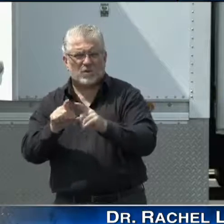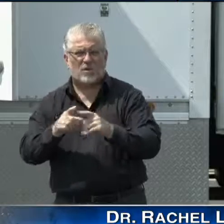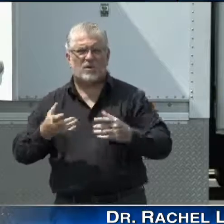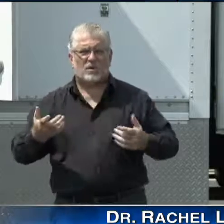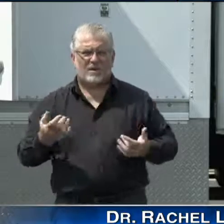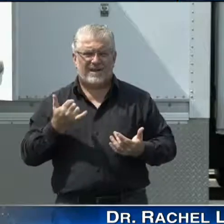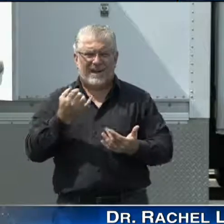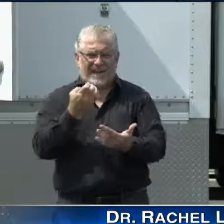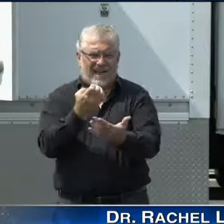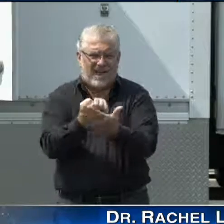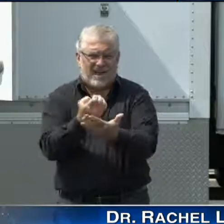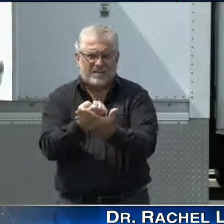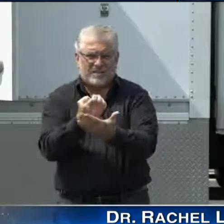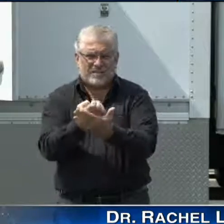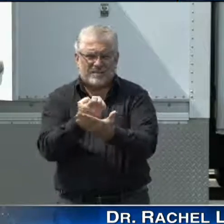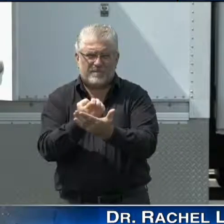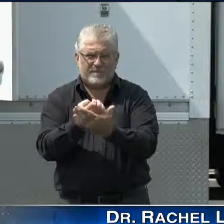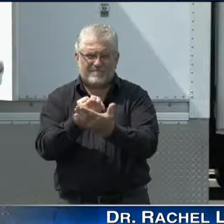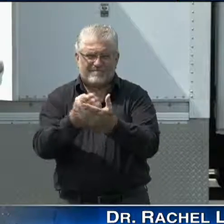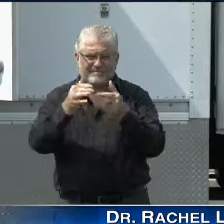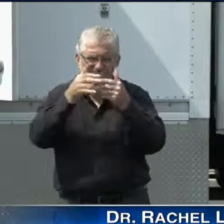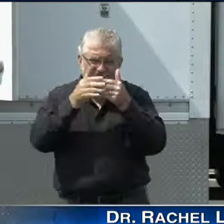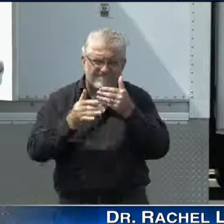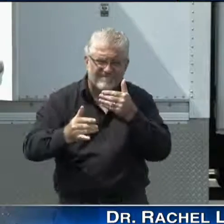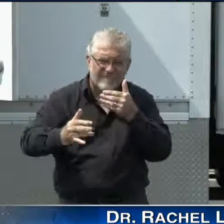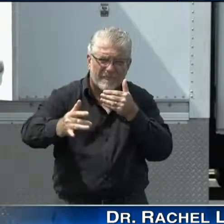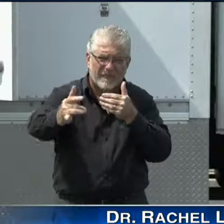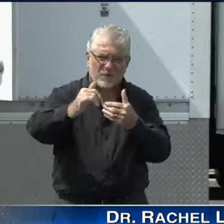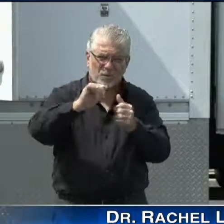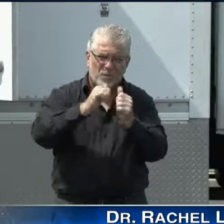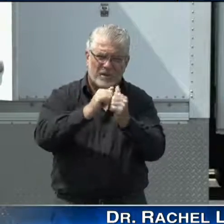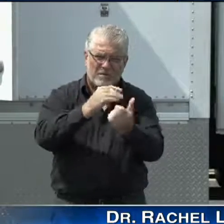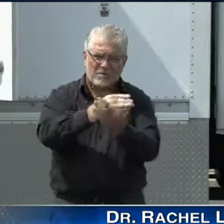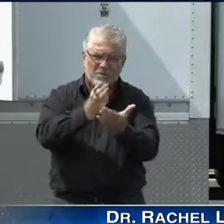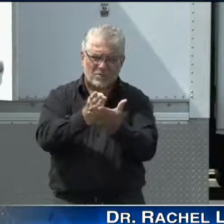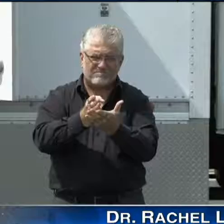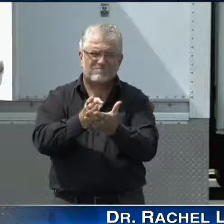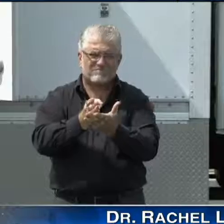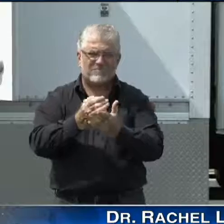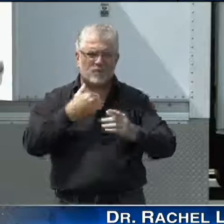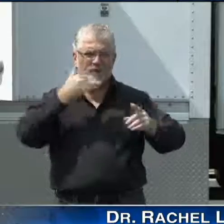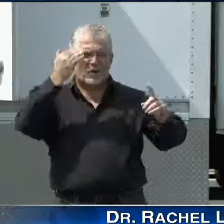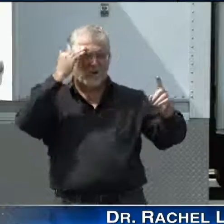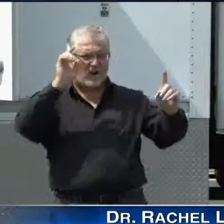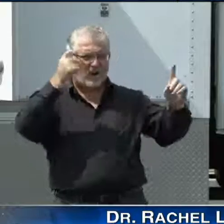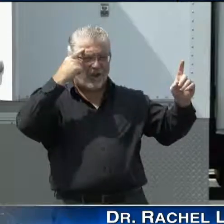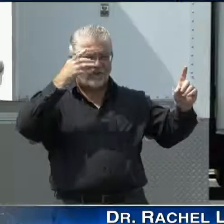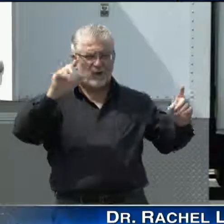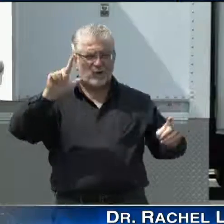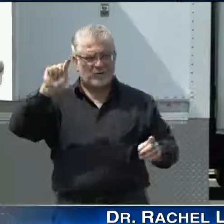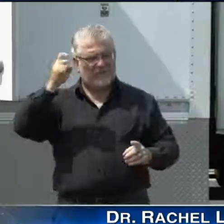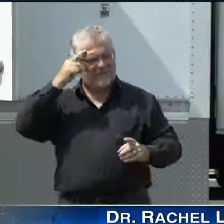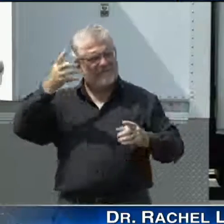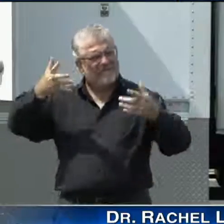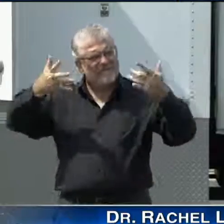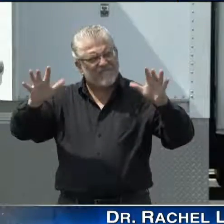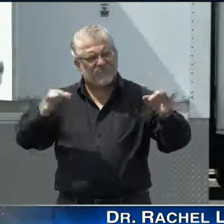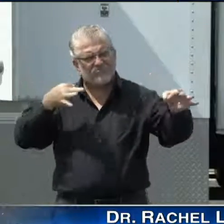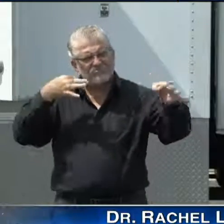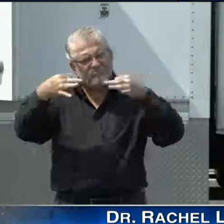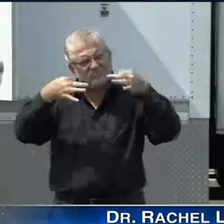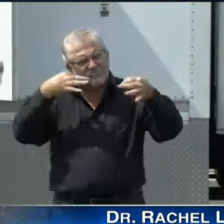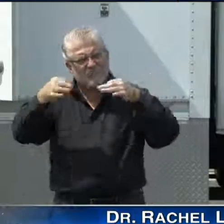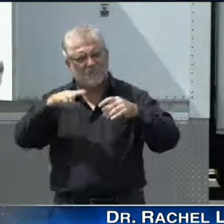economic outlook and in terms of the budget. And so I know the governor and the lieutenant governor have outlined that support, and I